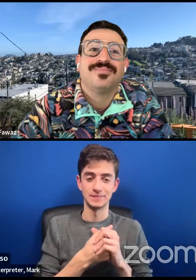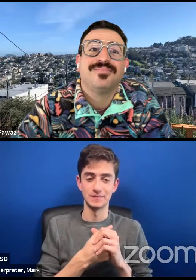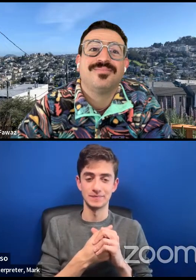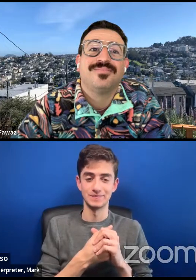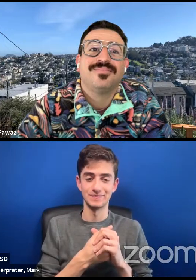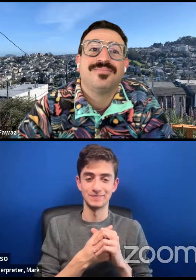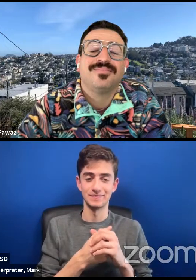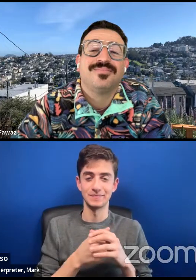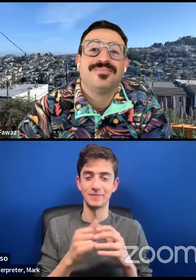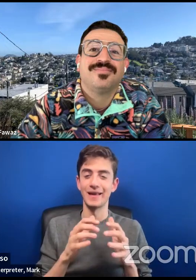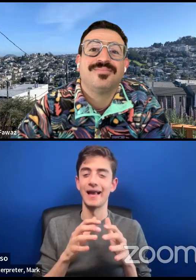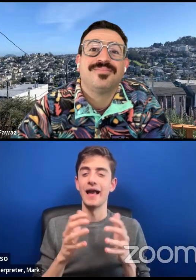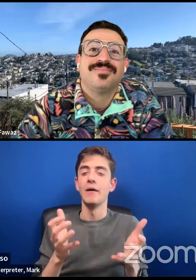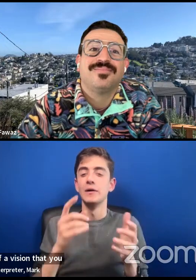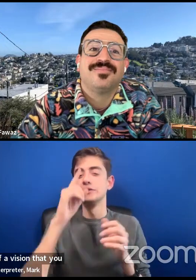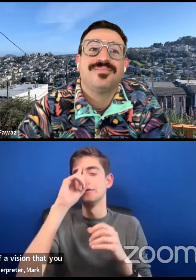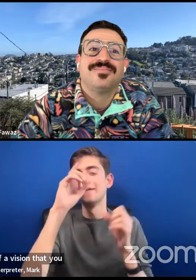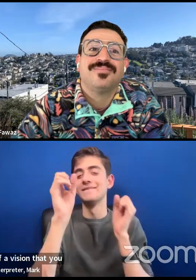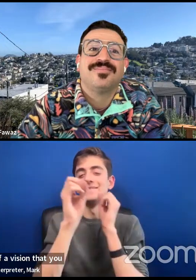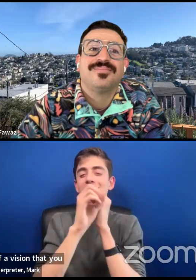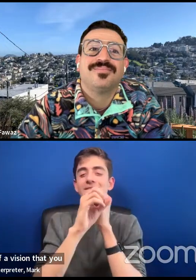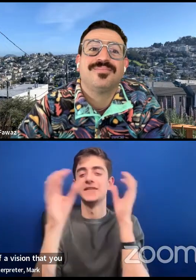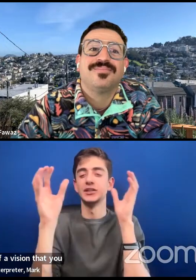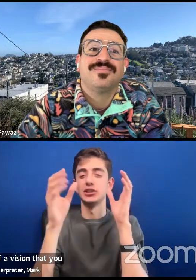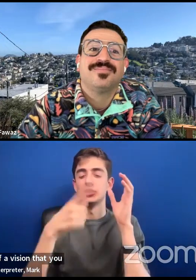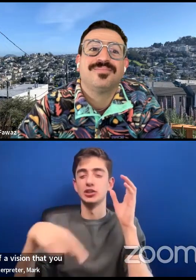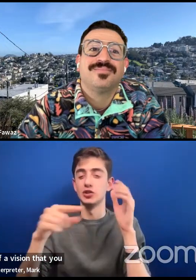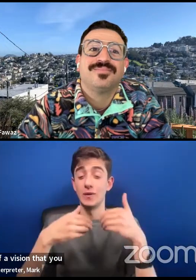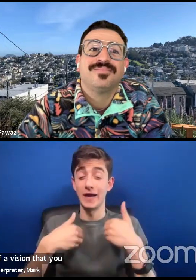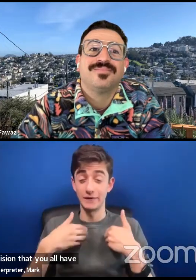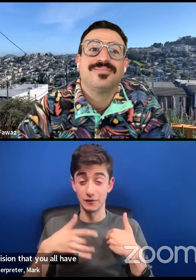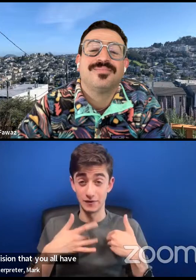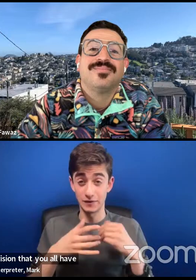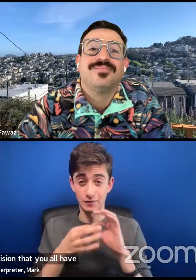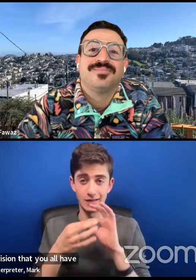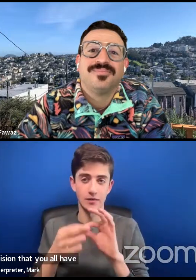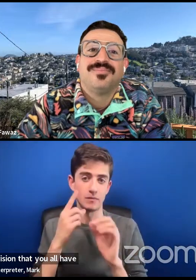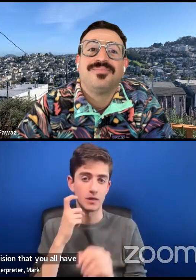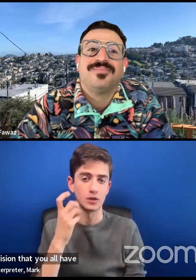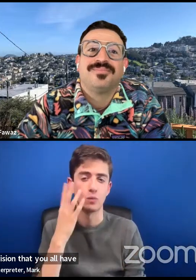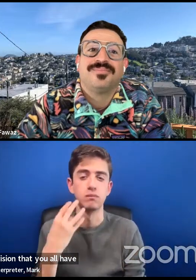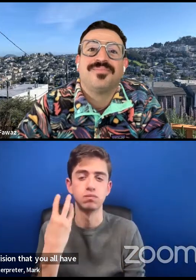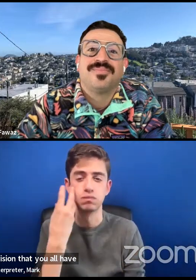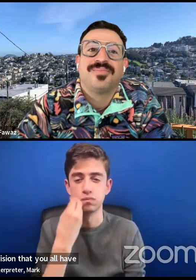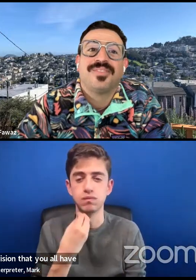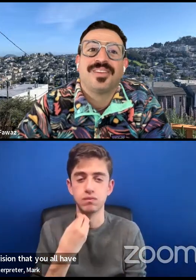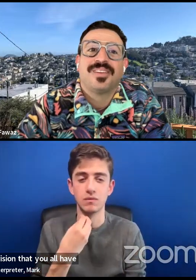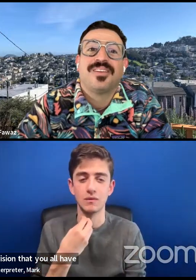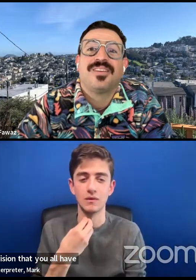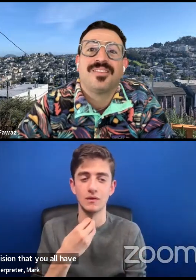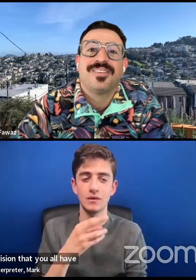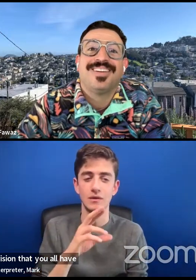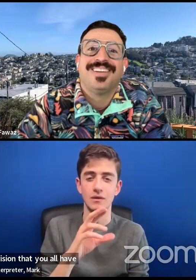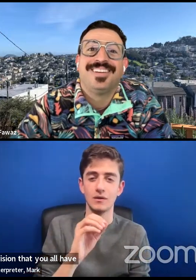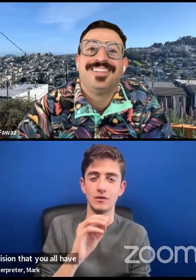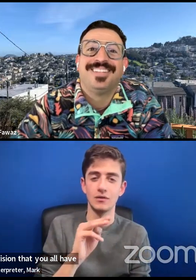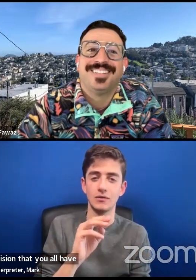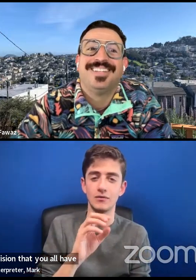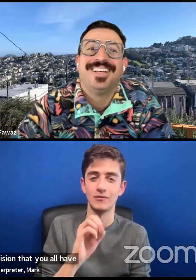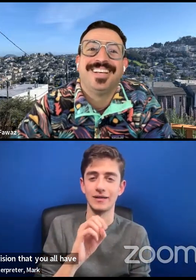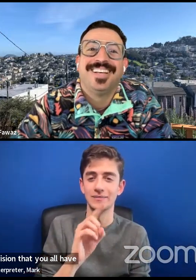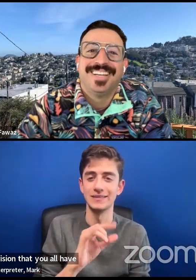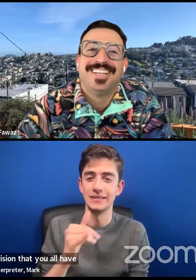how much of a vision that you all have is simply because you've been around a little bit. Ramsey, not around as long as we have been,